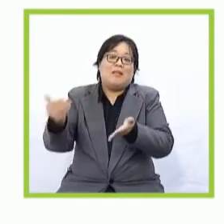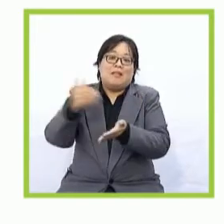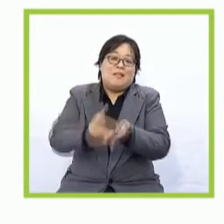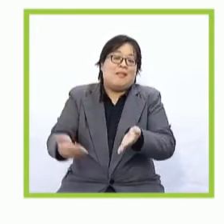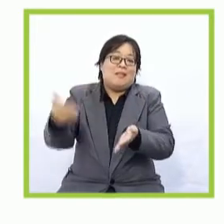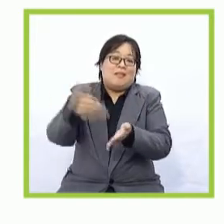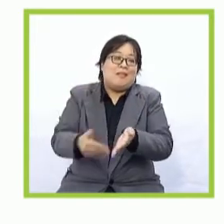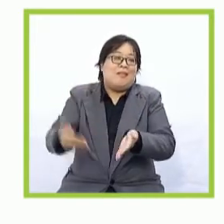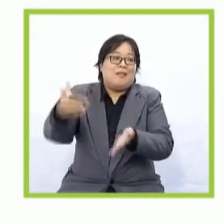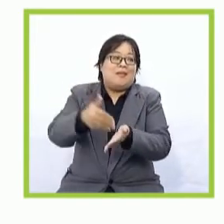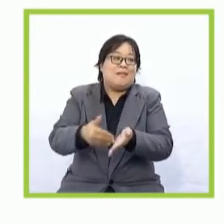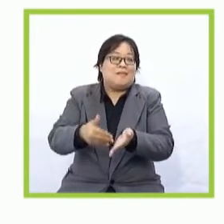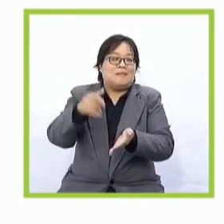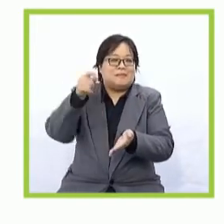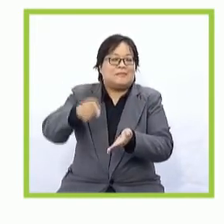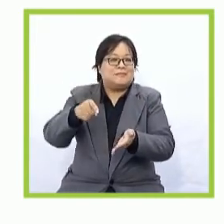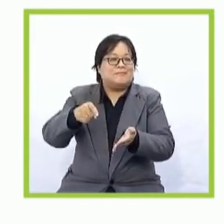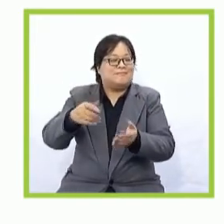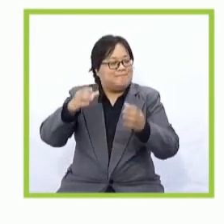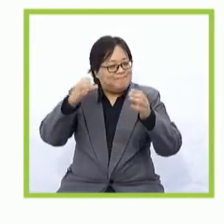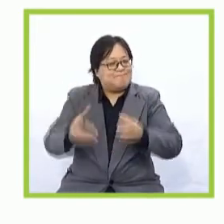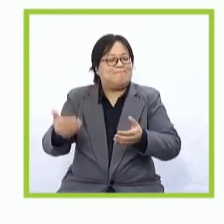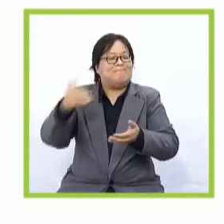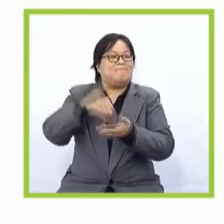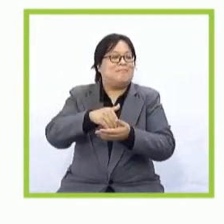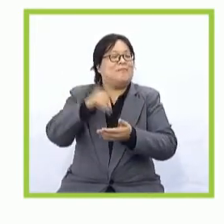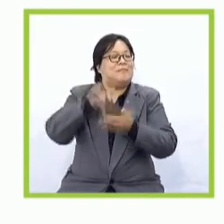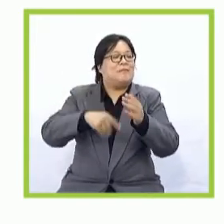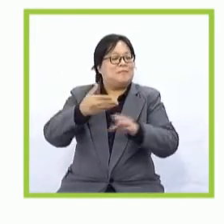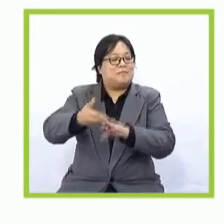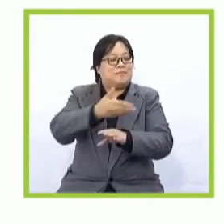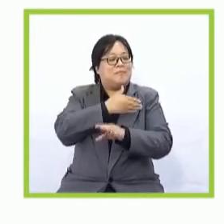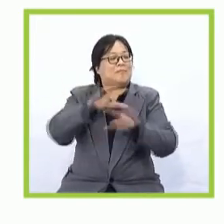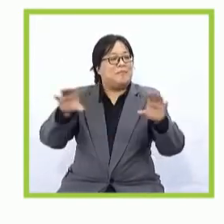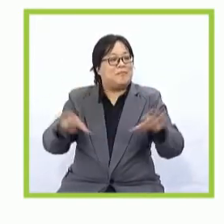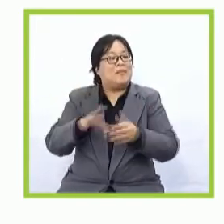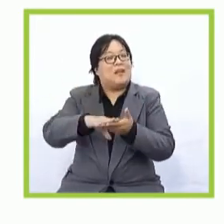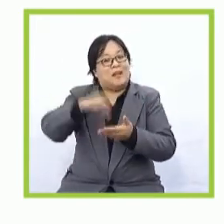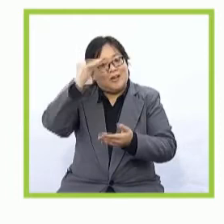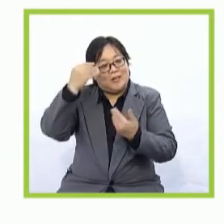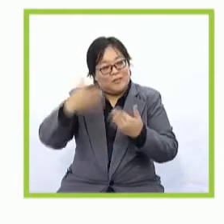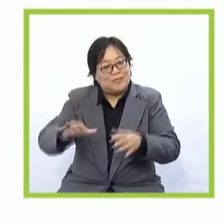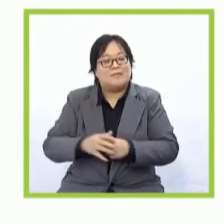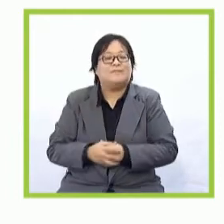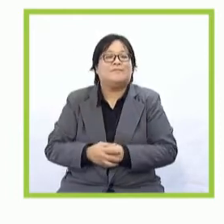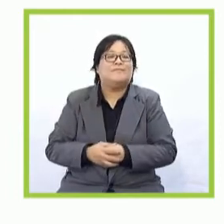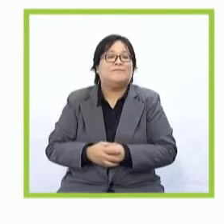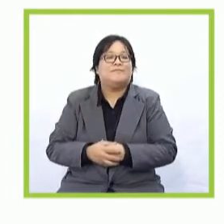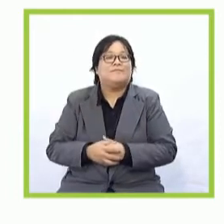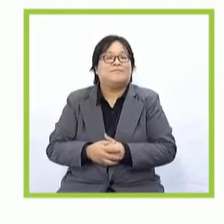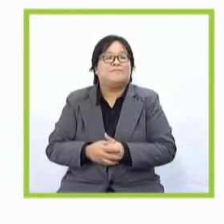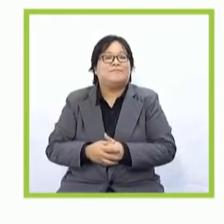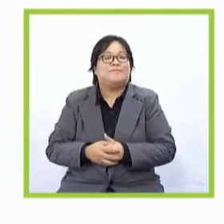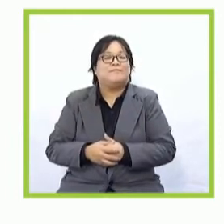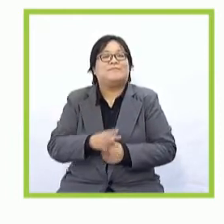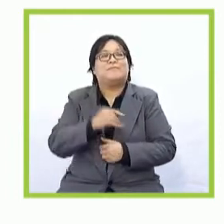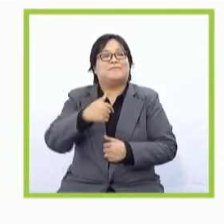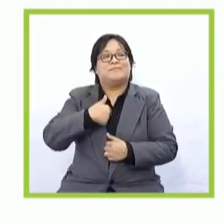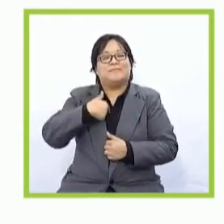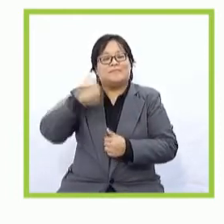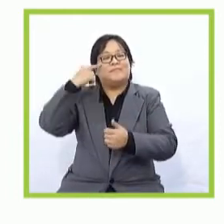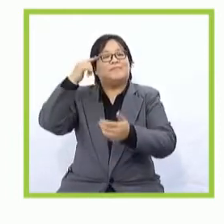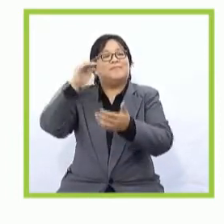again. We have to constantly reaffirm many of the things that we've learned and we hear. And I